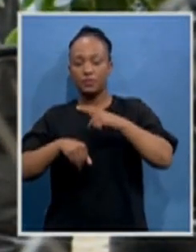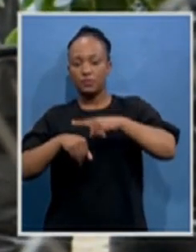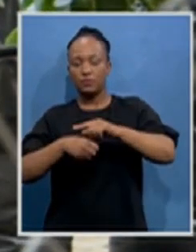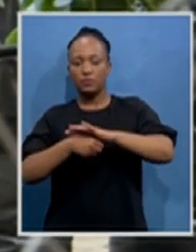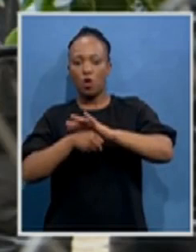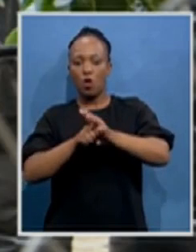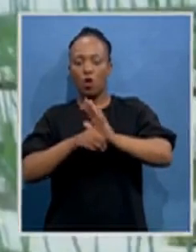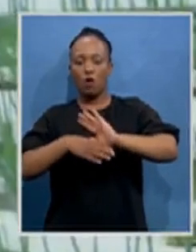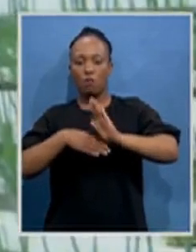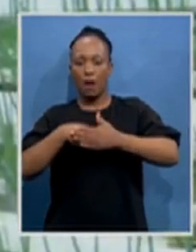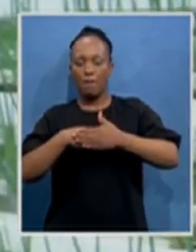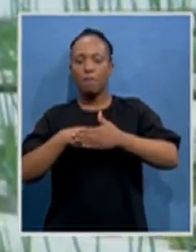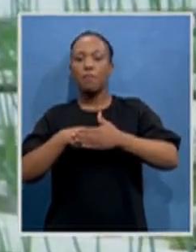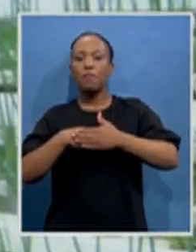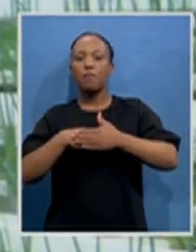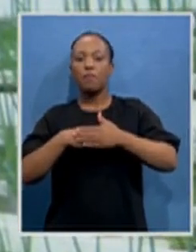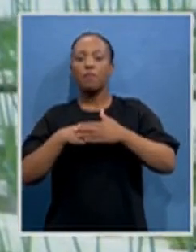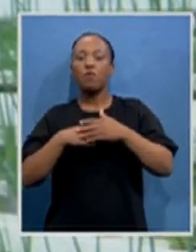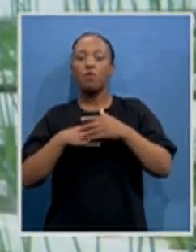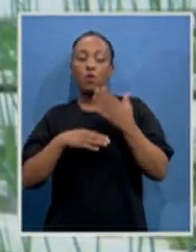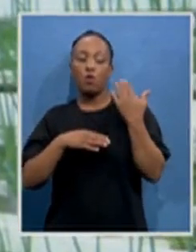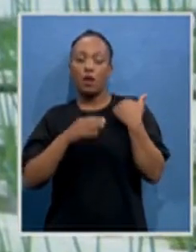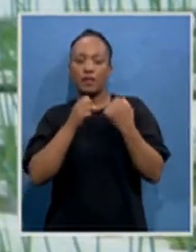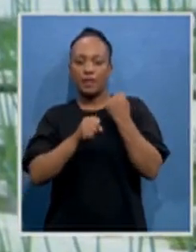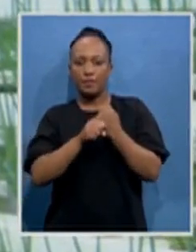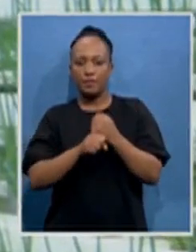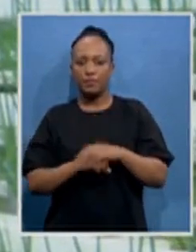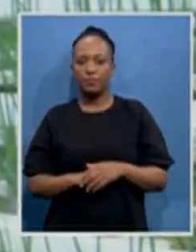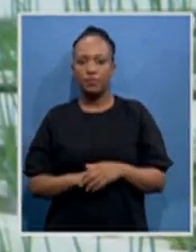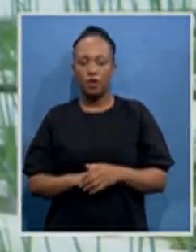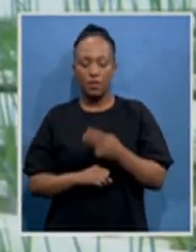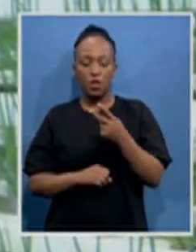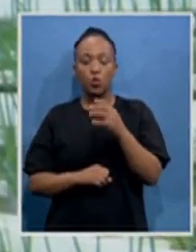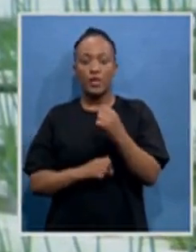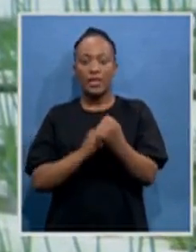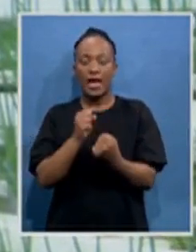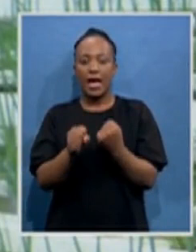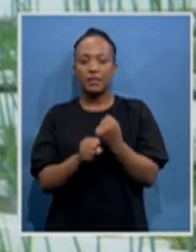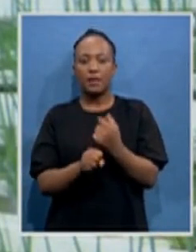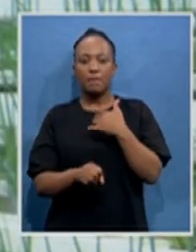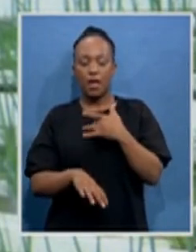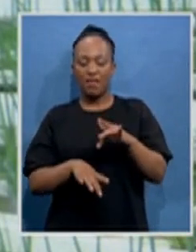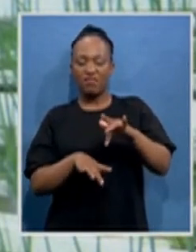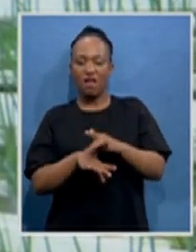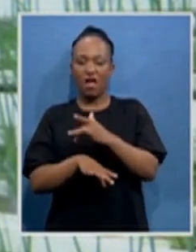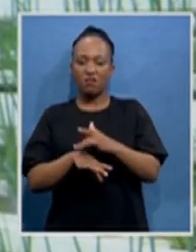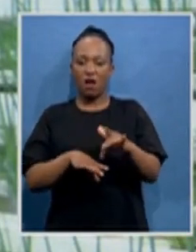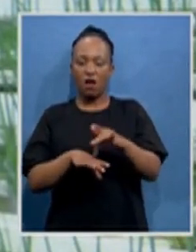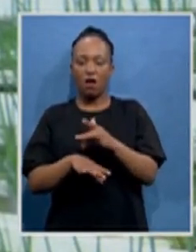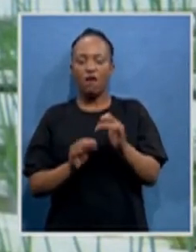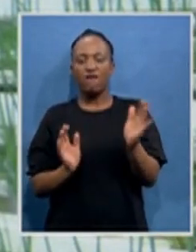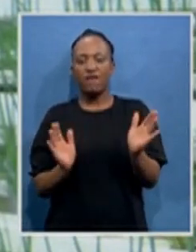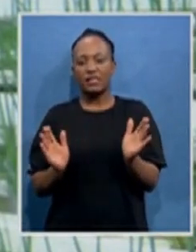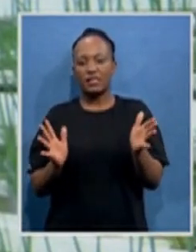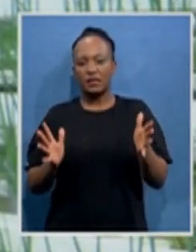years, I've been a theatre facilitator. In fact, 21 years. I've been a theatre facilitator, but